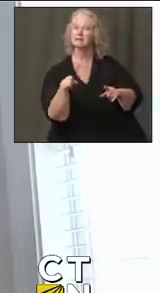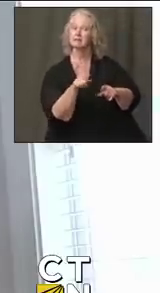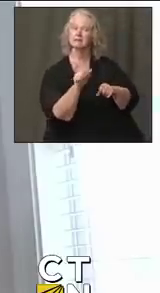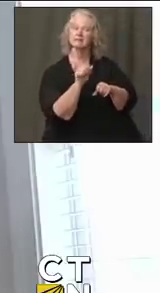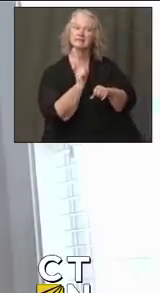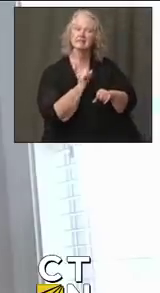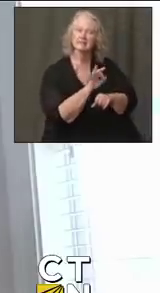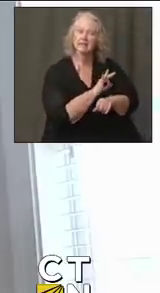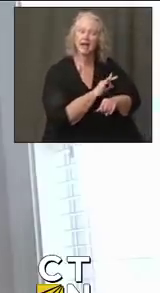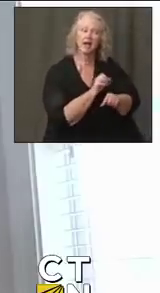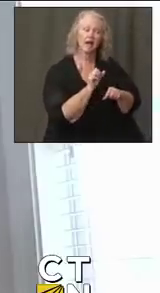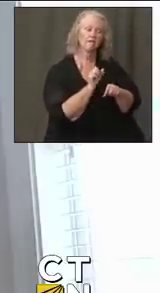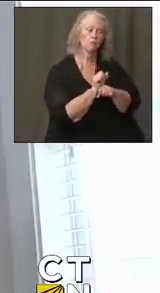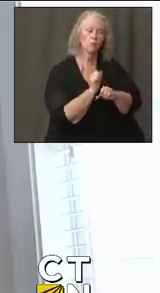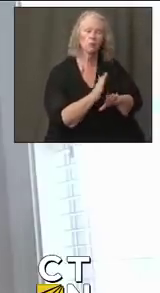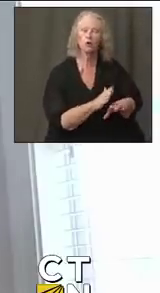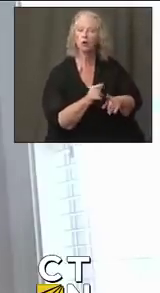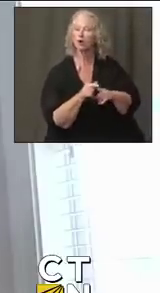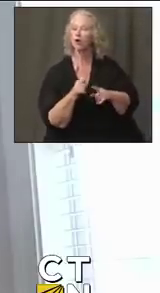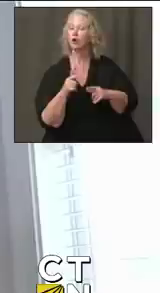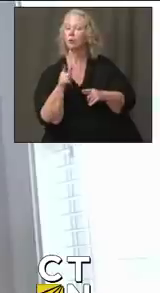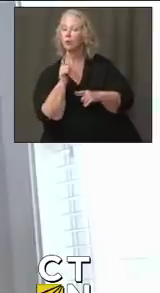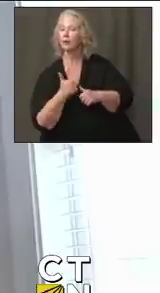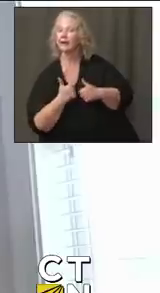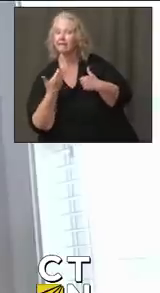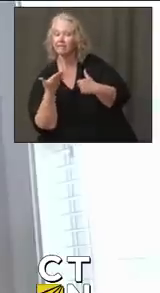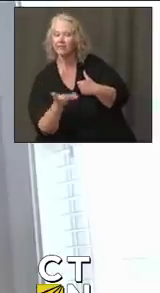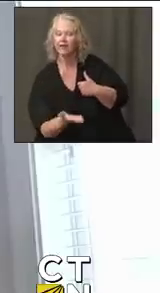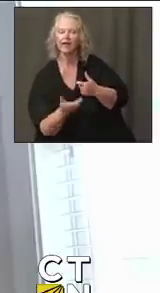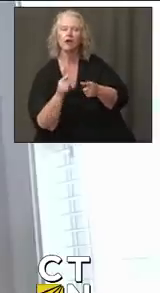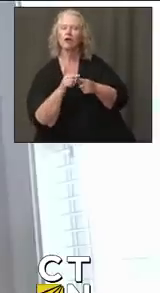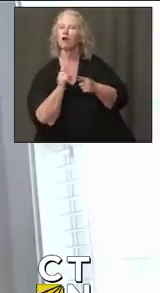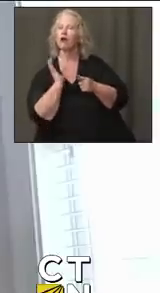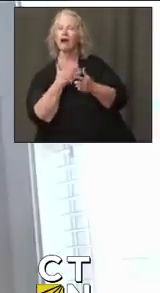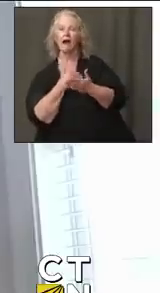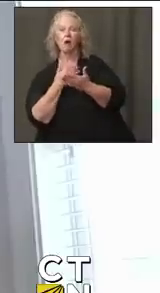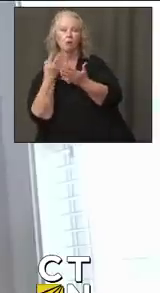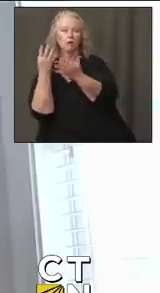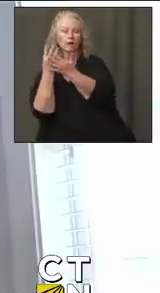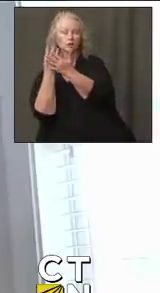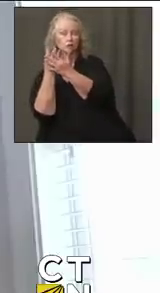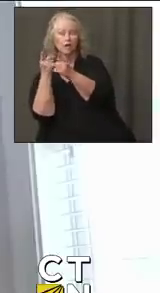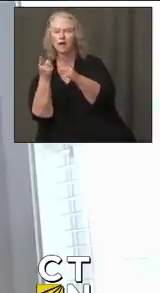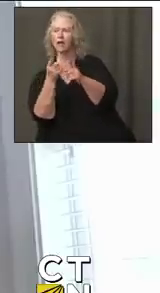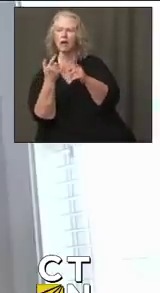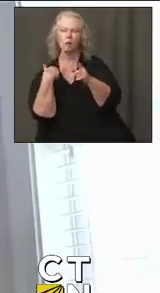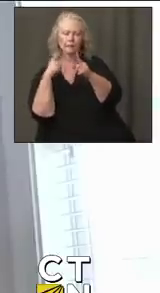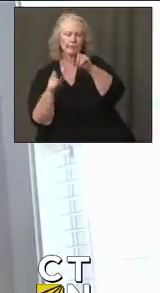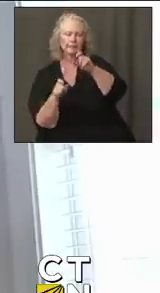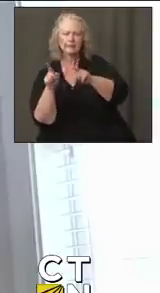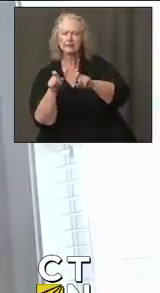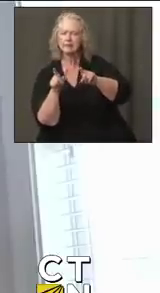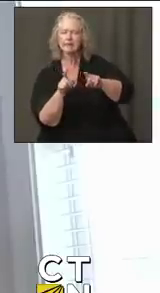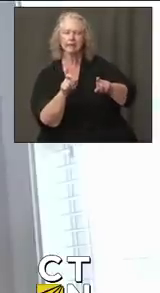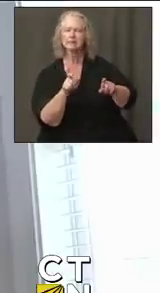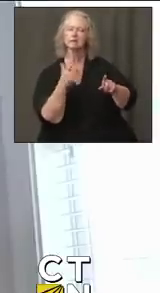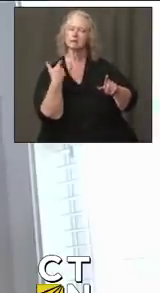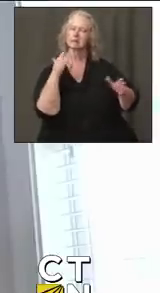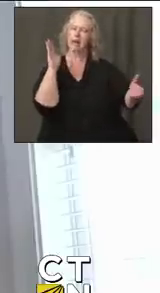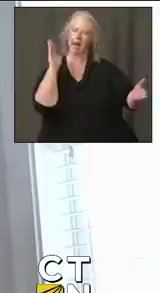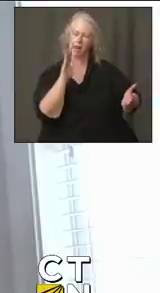our nursing home residents. We're also testing in our correctional facilities. And so we